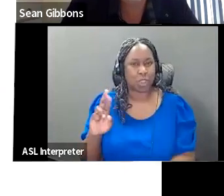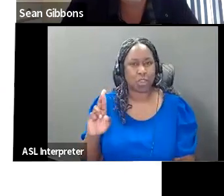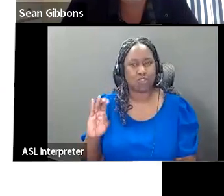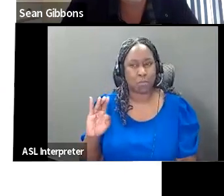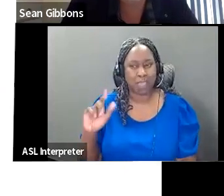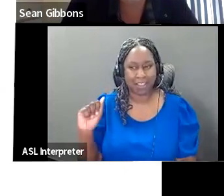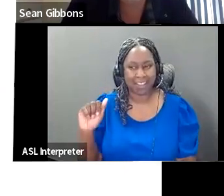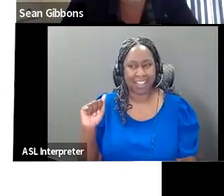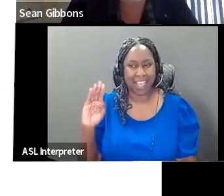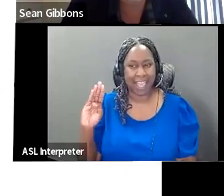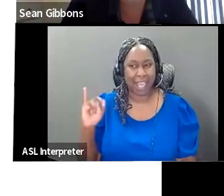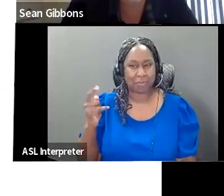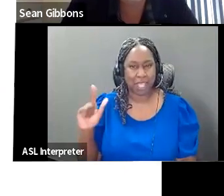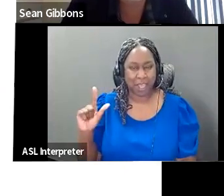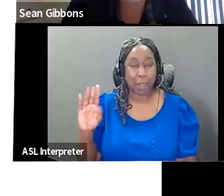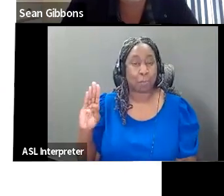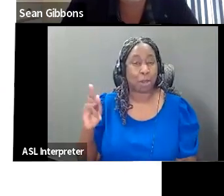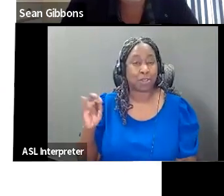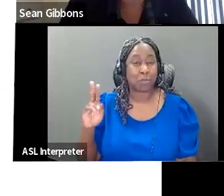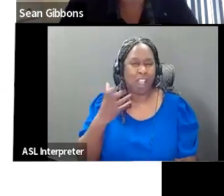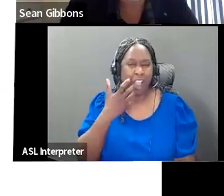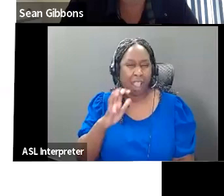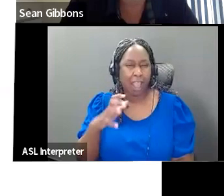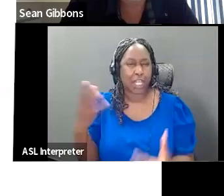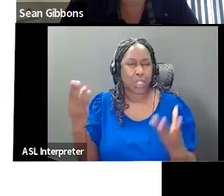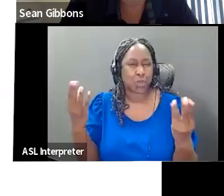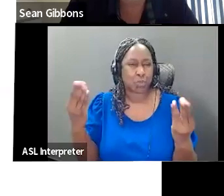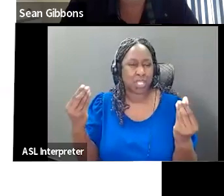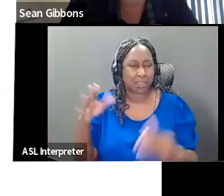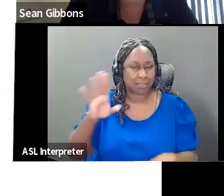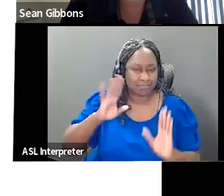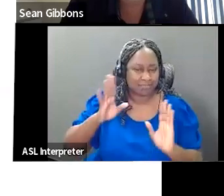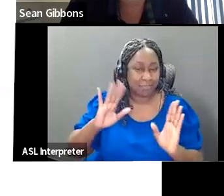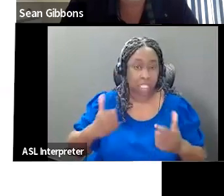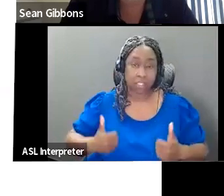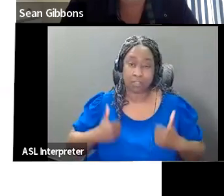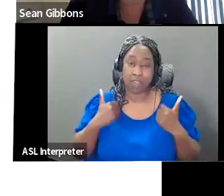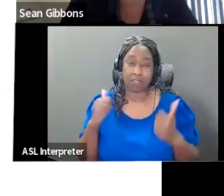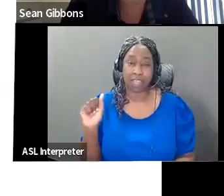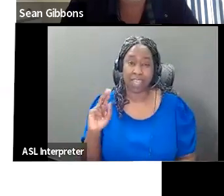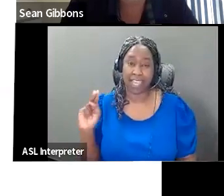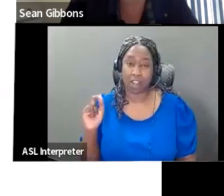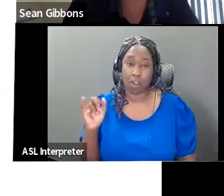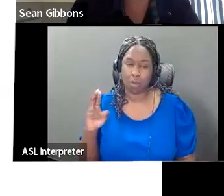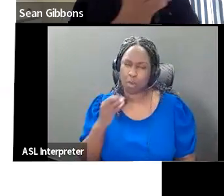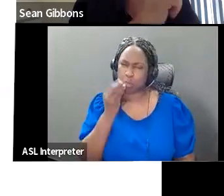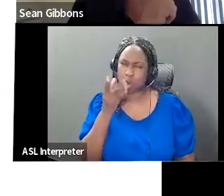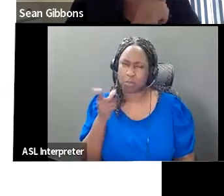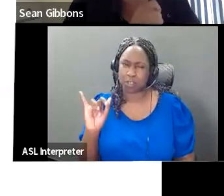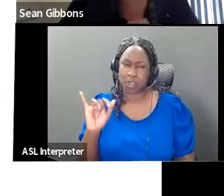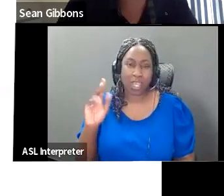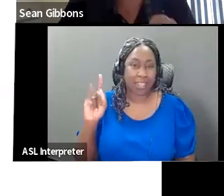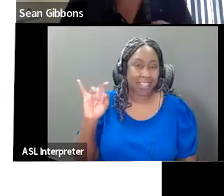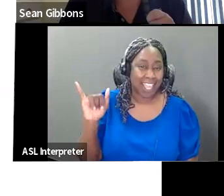Abigail, Baltimore, hot and humid. Hey, Lisa. Hey, Dan. Surviving in Ann Arbor. Tell me it's not warm up there too. Hey, Carrie, New Jersey. Hey, Carrie in